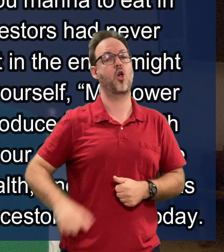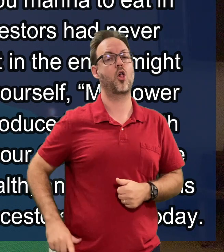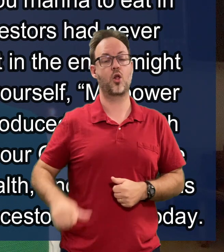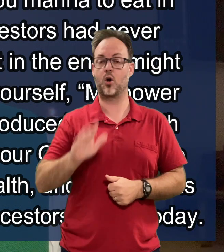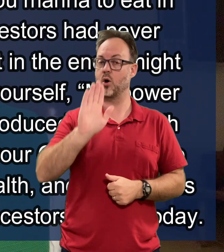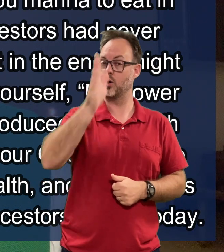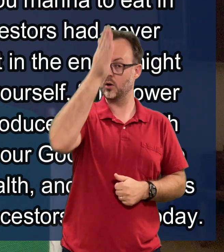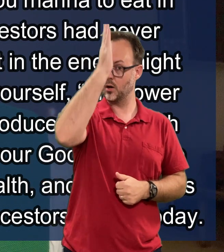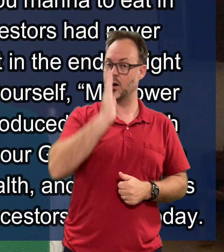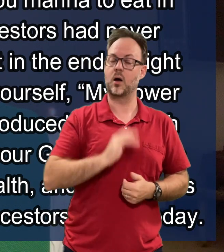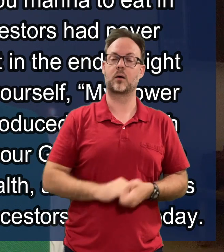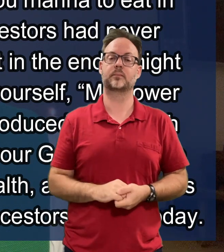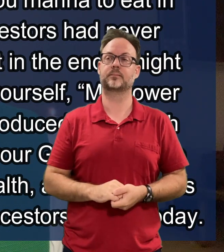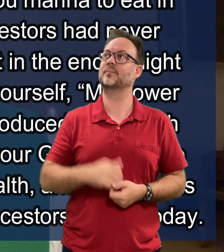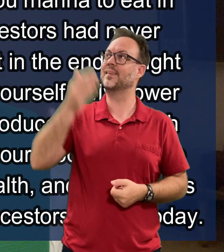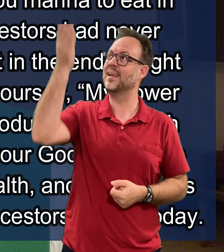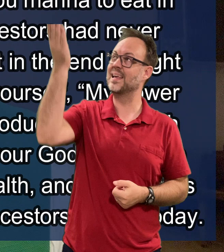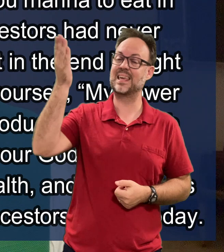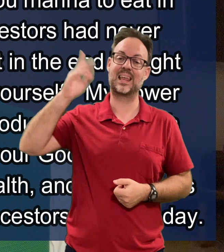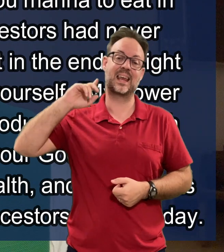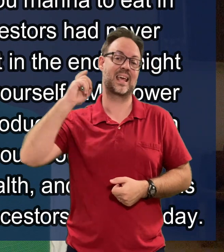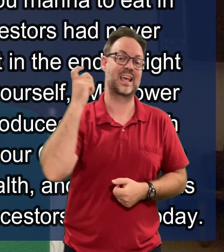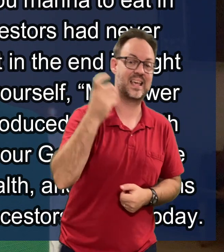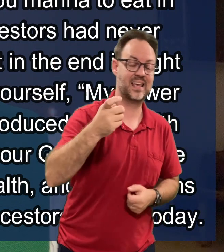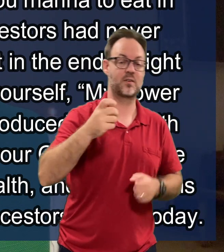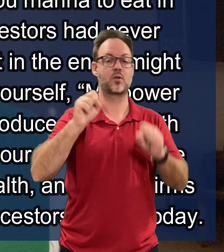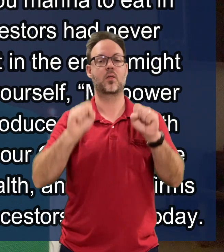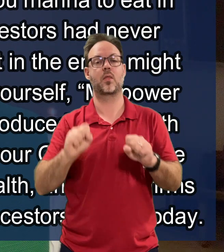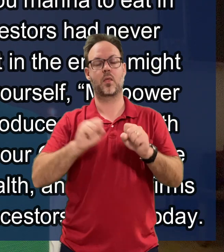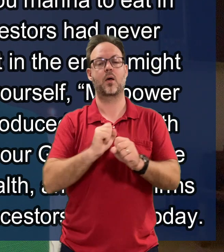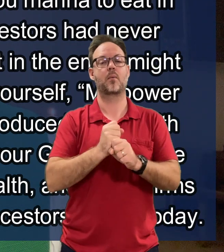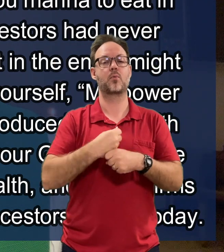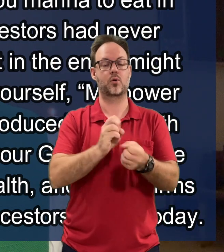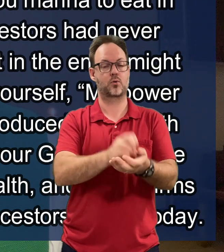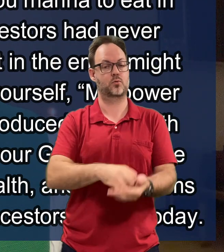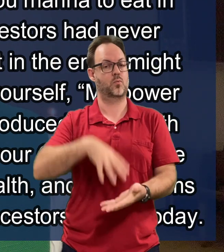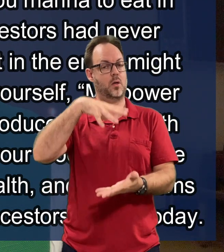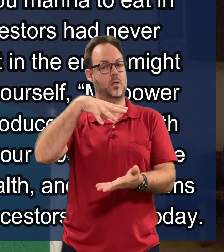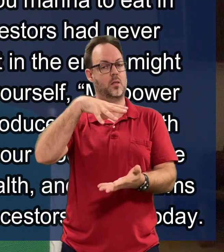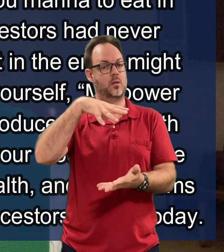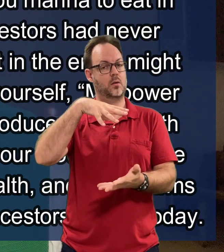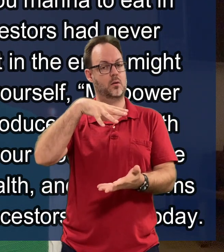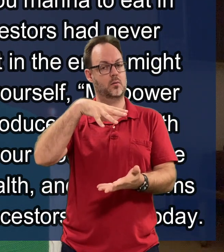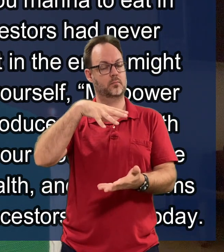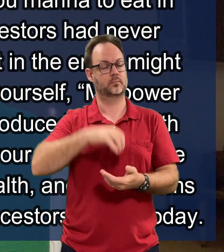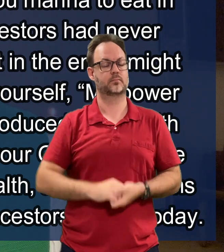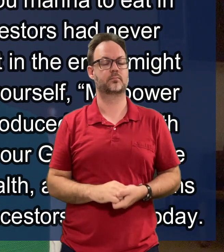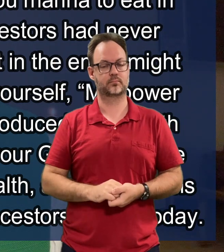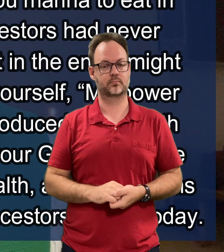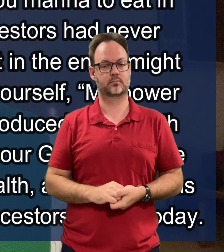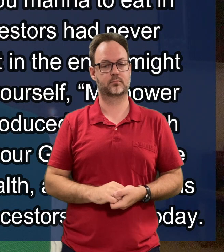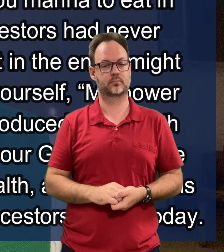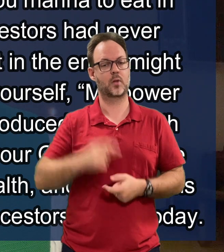God, for it is he who gives you the ability to produce wealth and so confirms his covenant, which